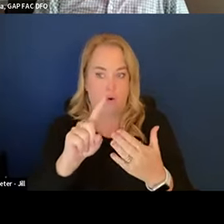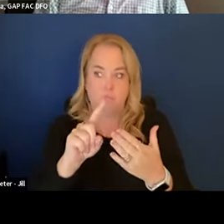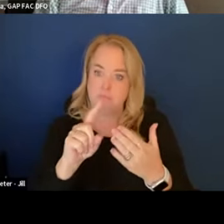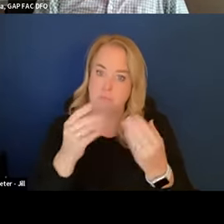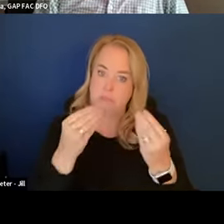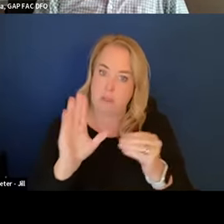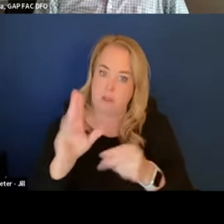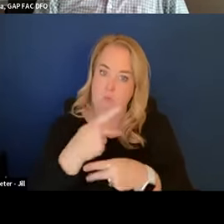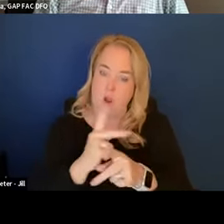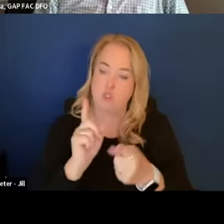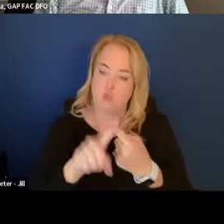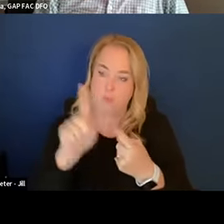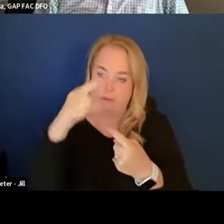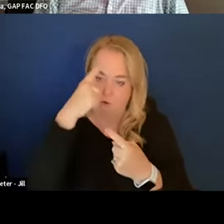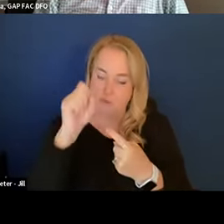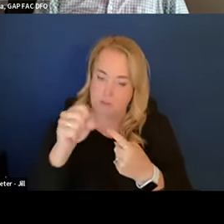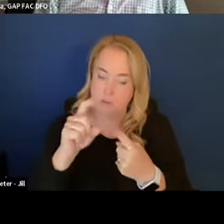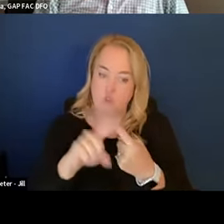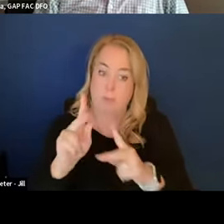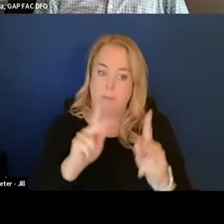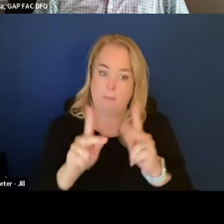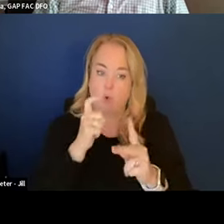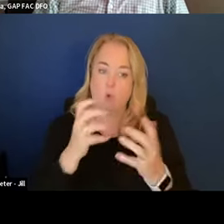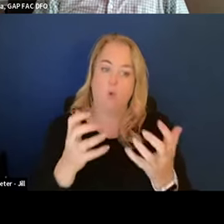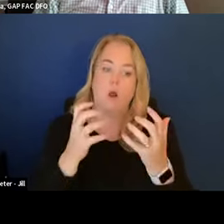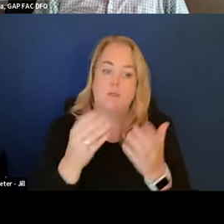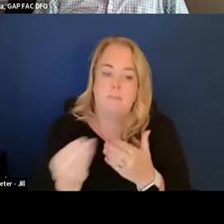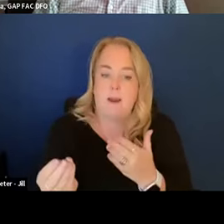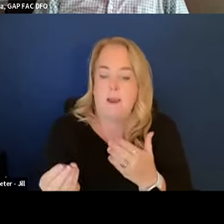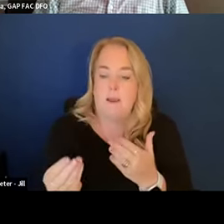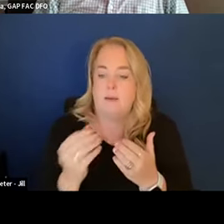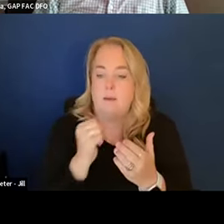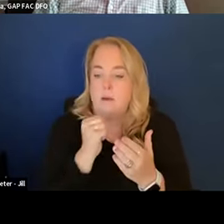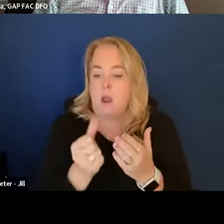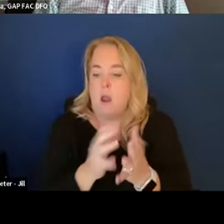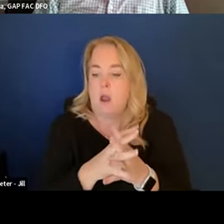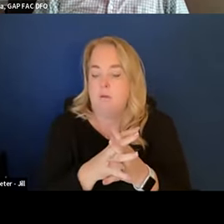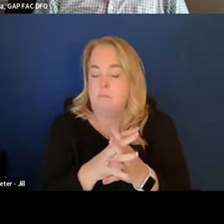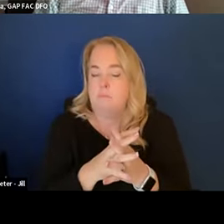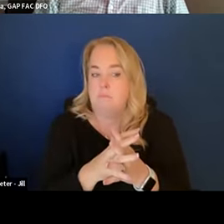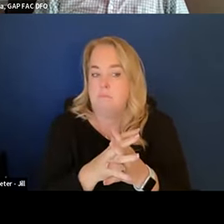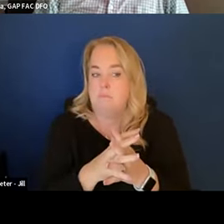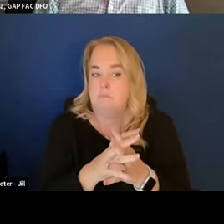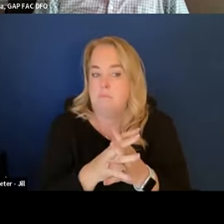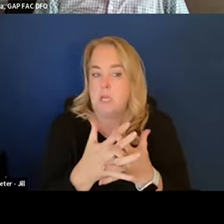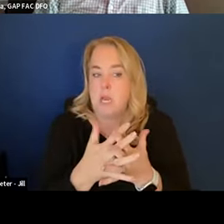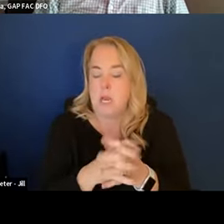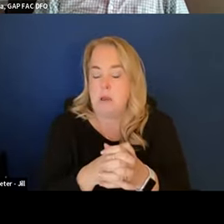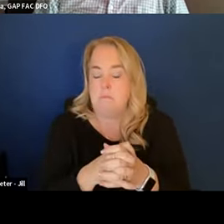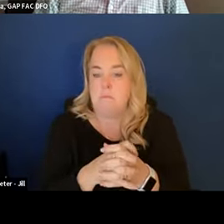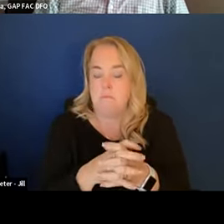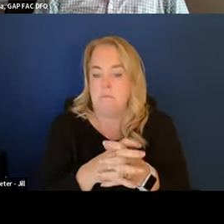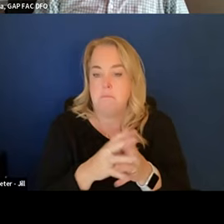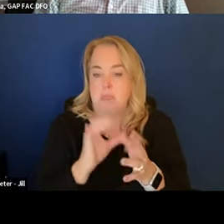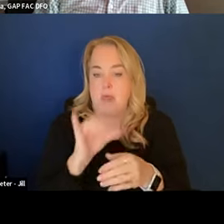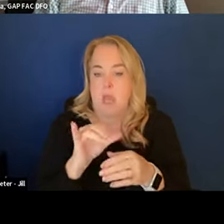selling their product to the government, to the people who want to buy it, and not necessarily, again, ending up in that endless proof of